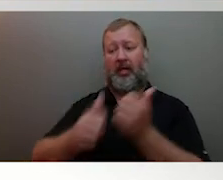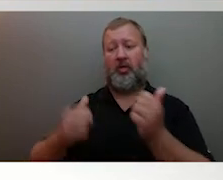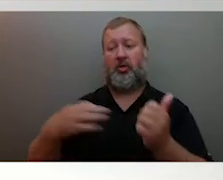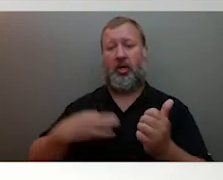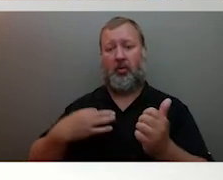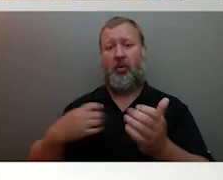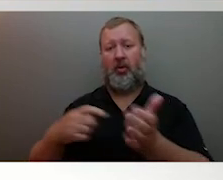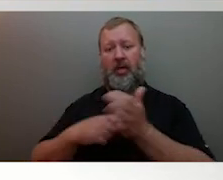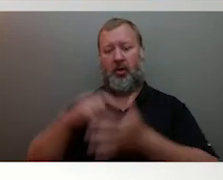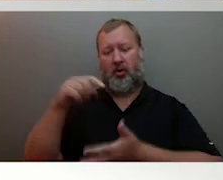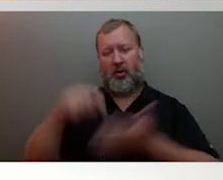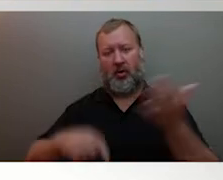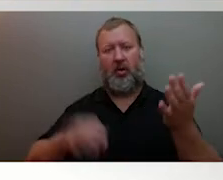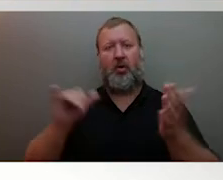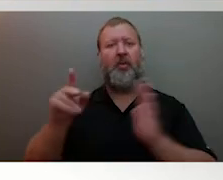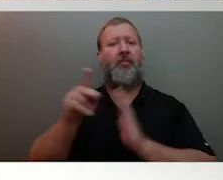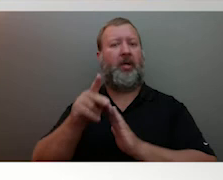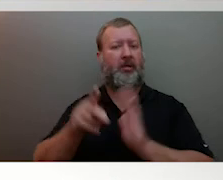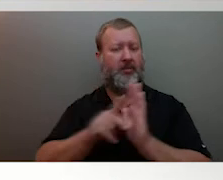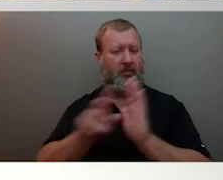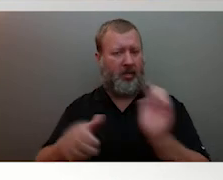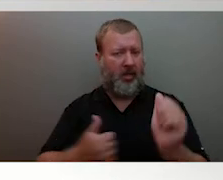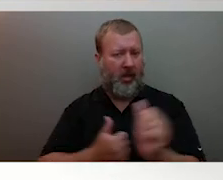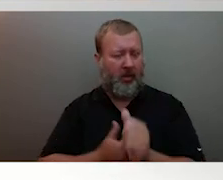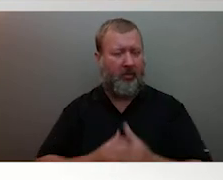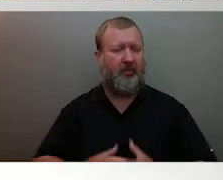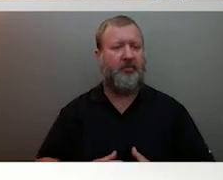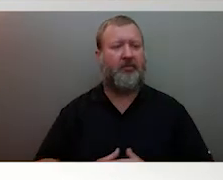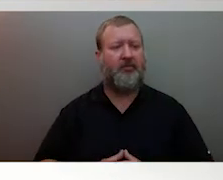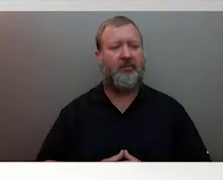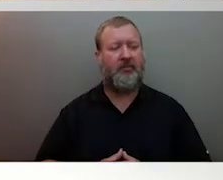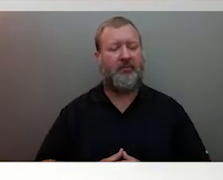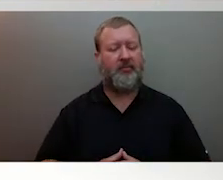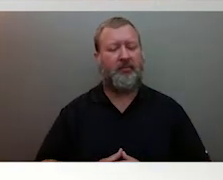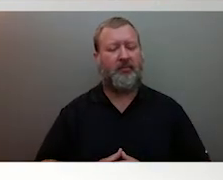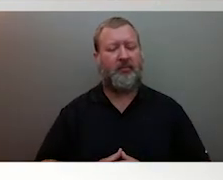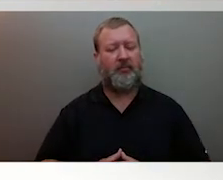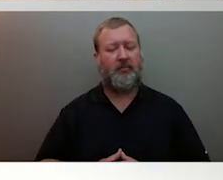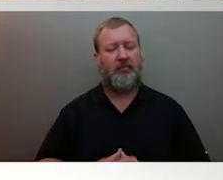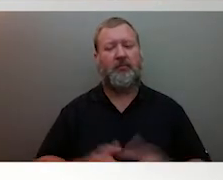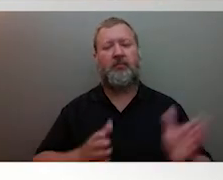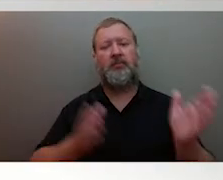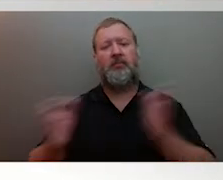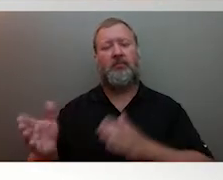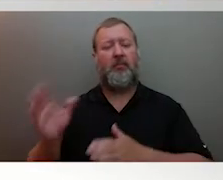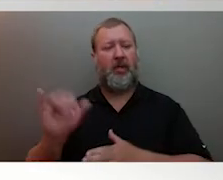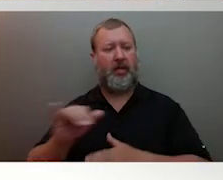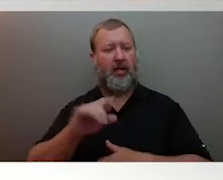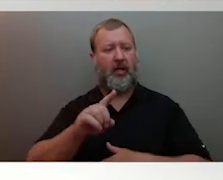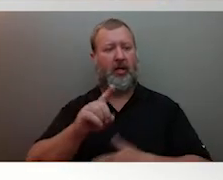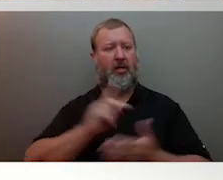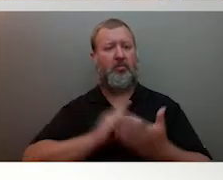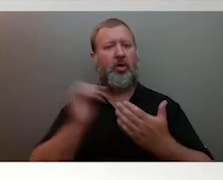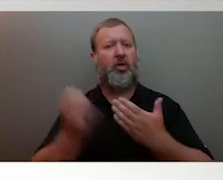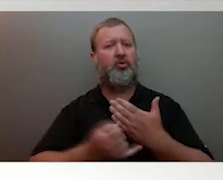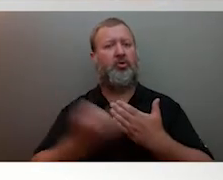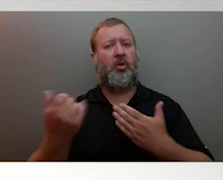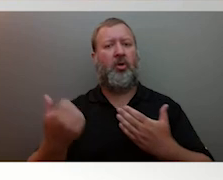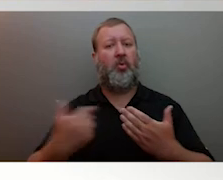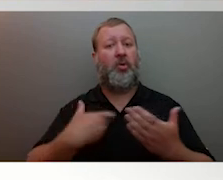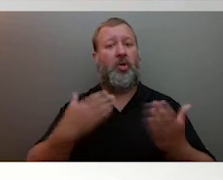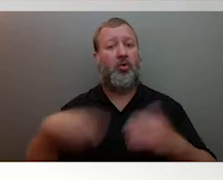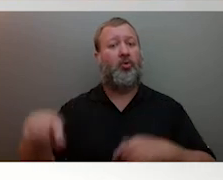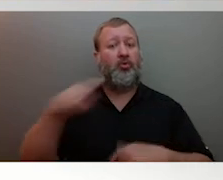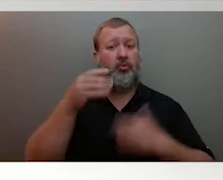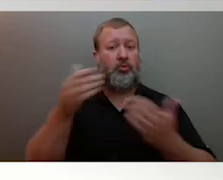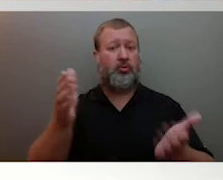eligibility criteria and their policies behind it. And then the B's discretionary projects. We encourage